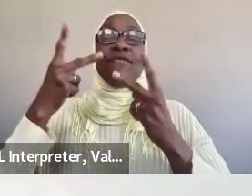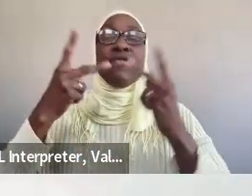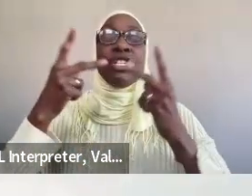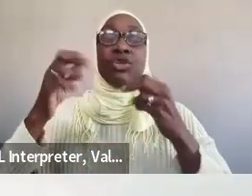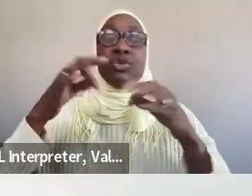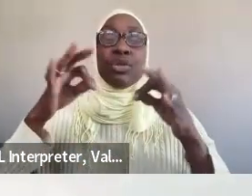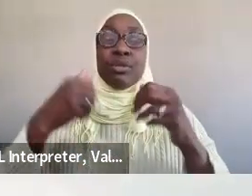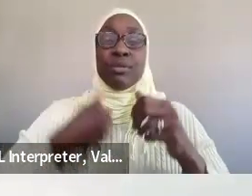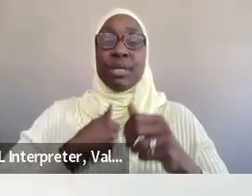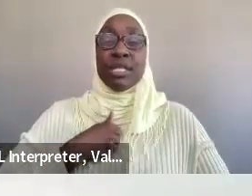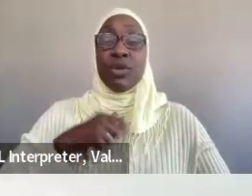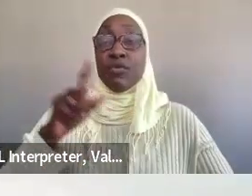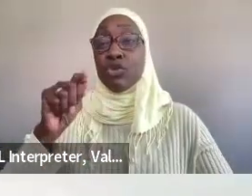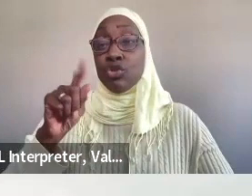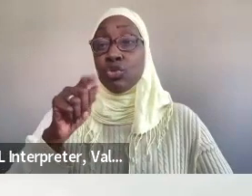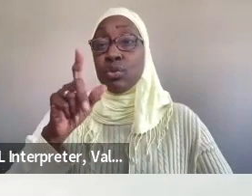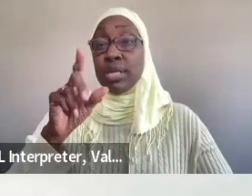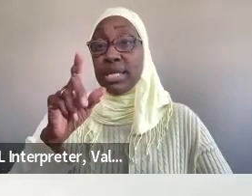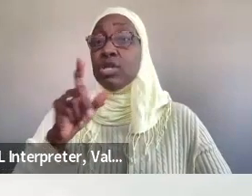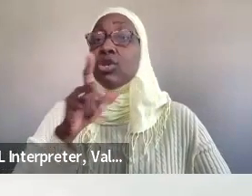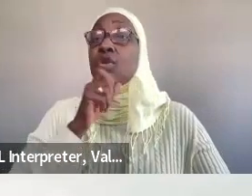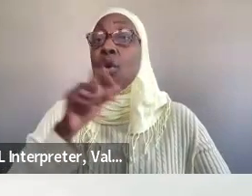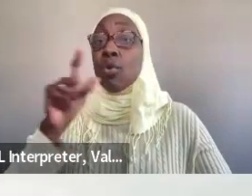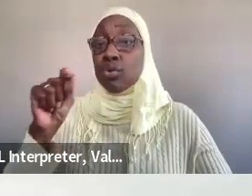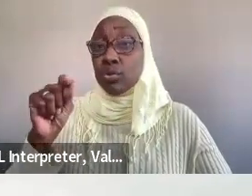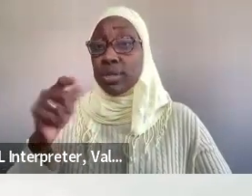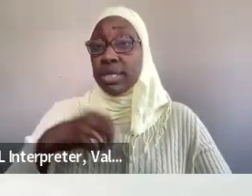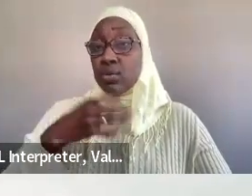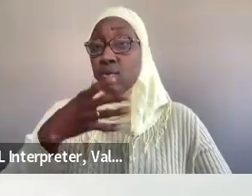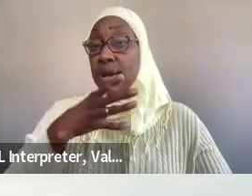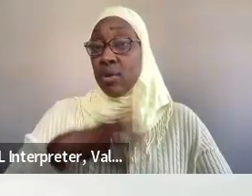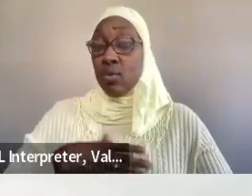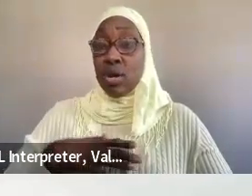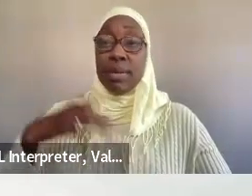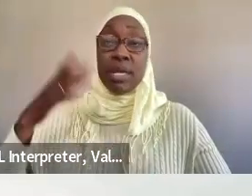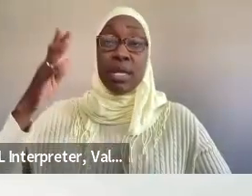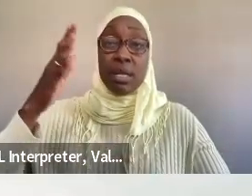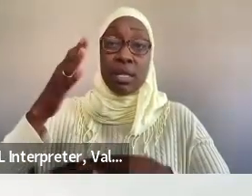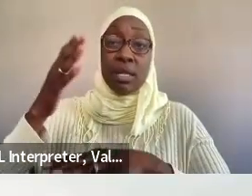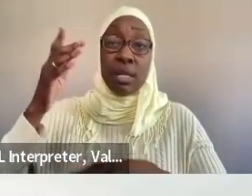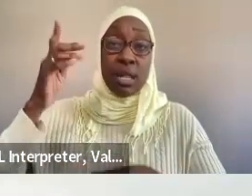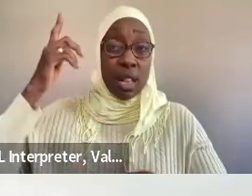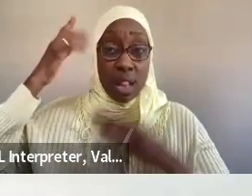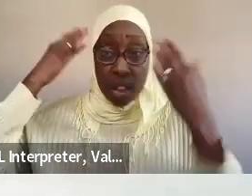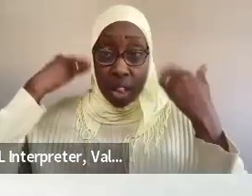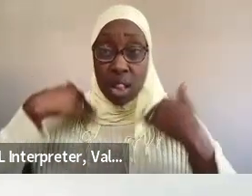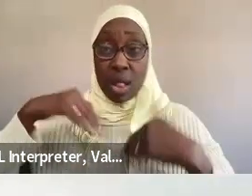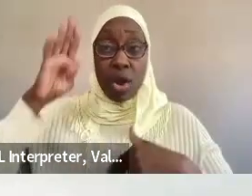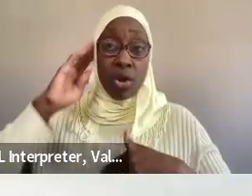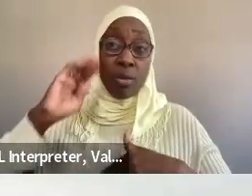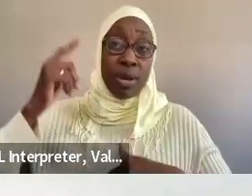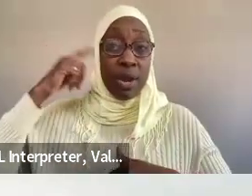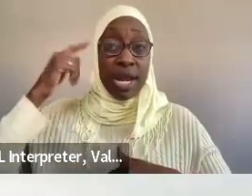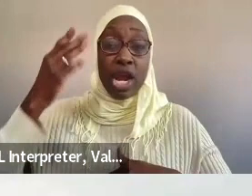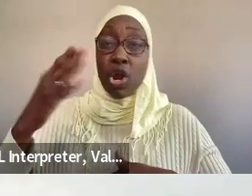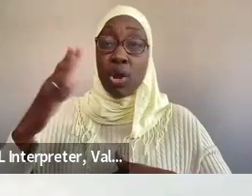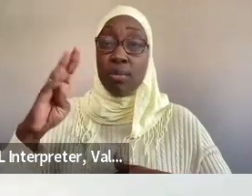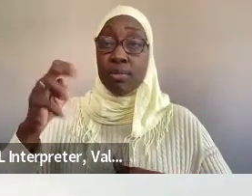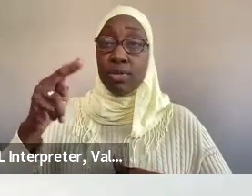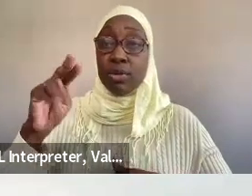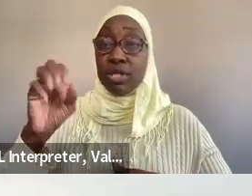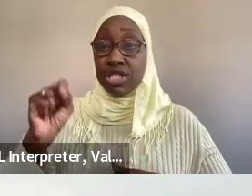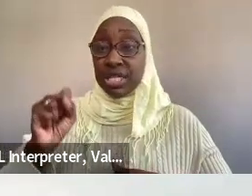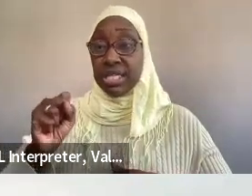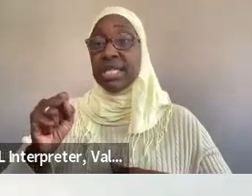a 20-year-old white woman with long brown hair, wearing a brown t-shirt, blue jeans, and black boots, and I'm sitting in my